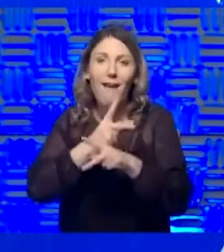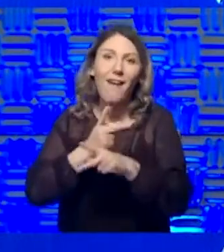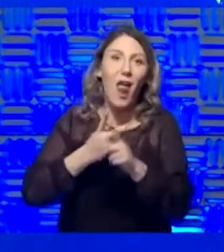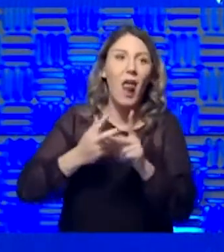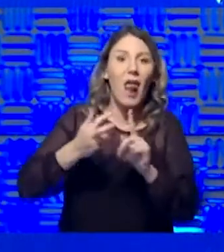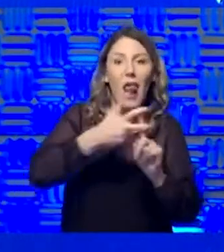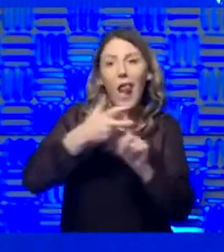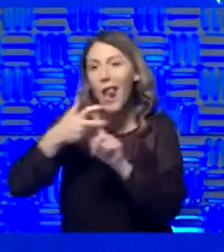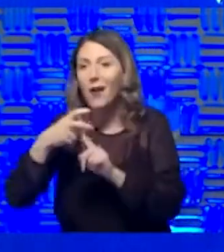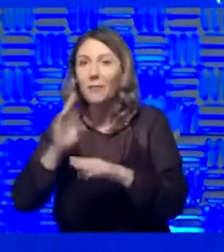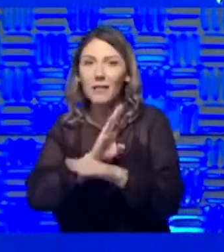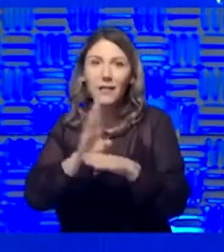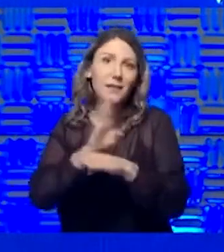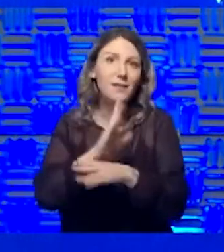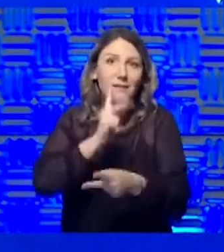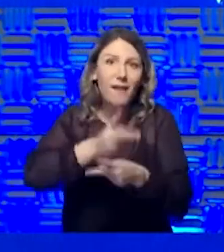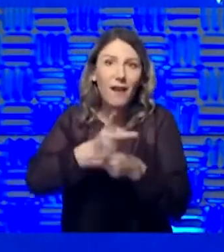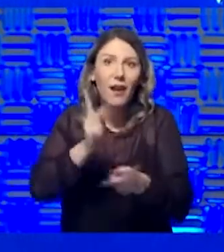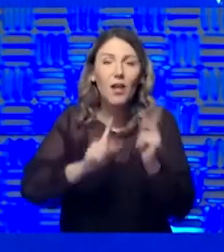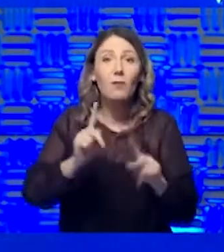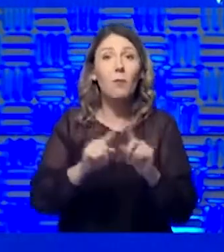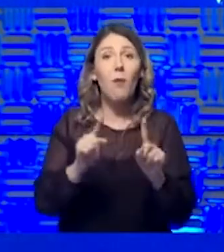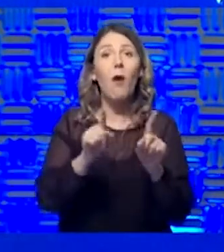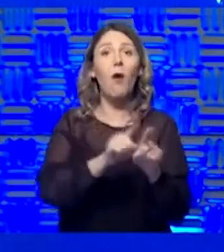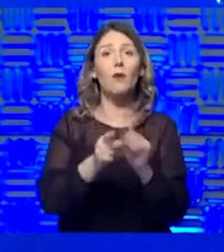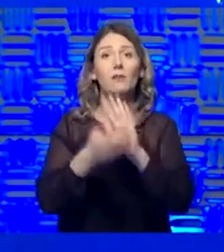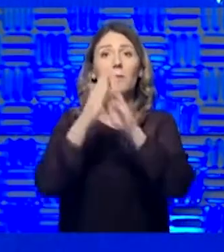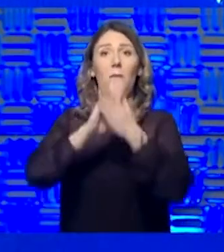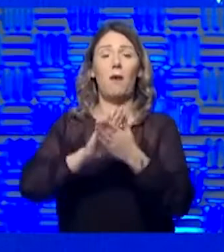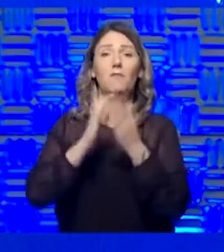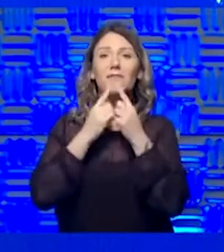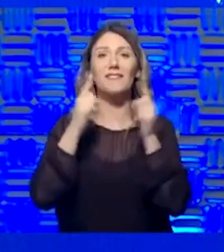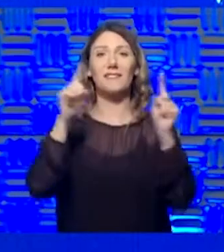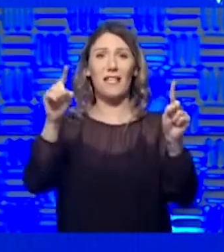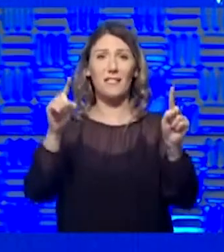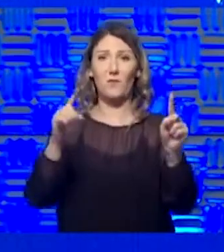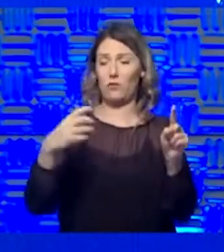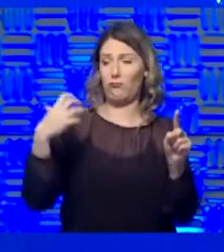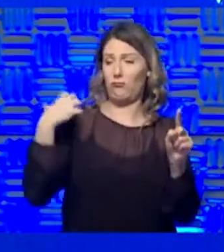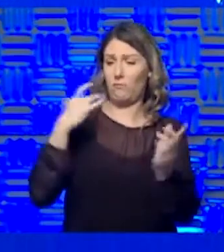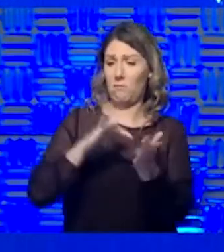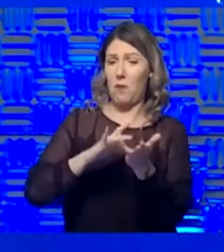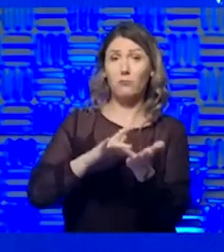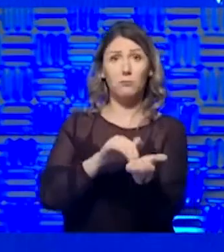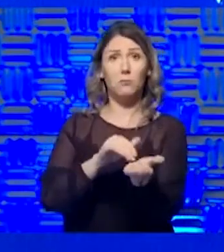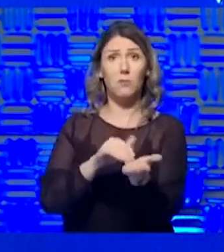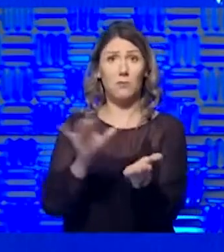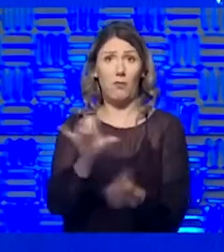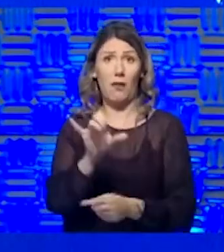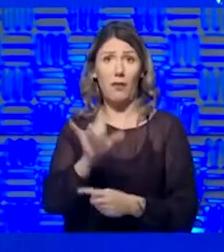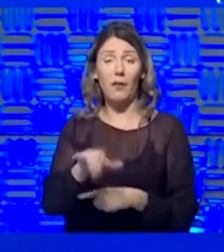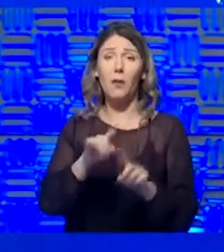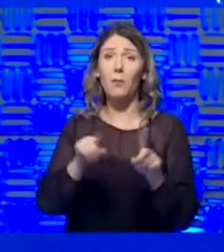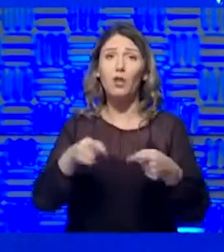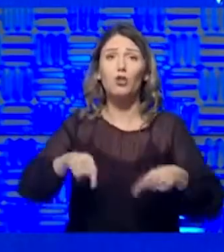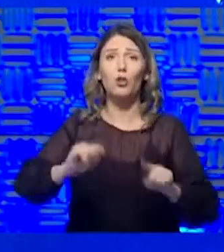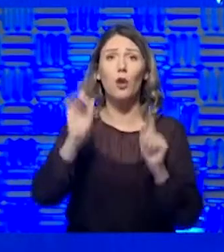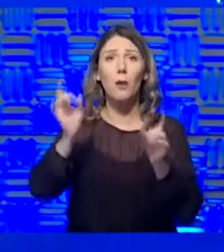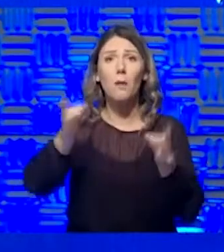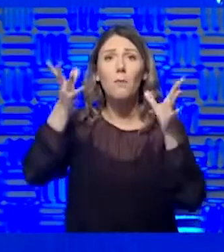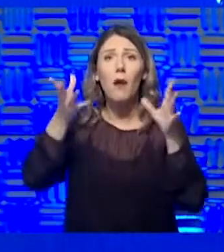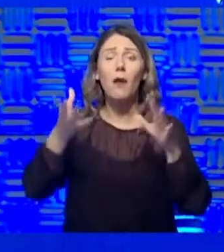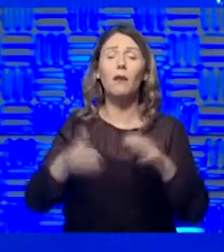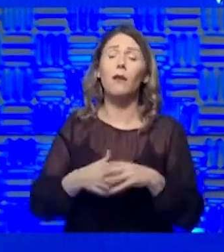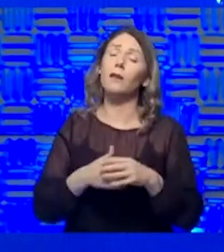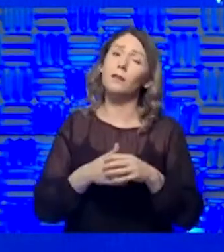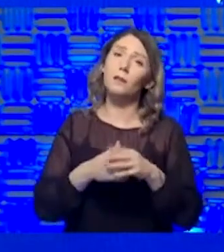you know, take care of folks, but also be successful. And chief medical officers are like that. But at a time of a pandemic, it's a lot more